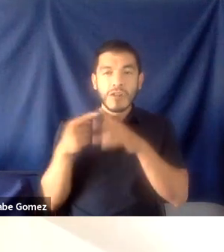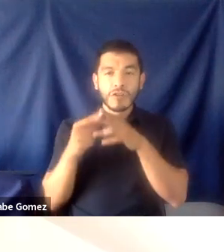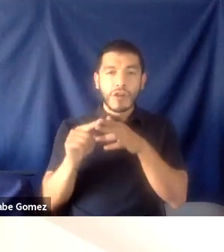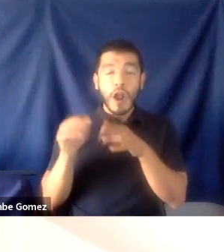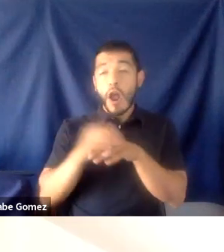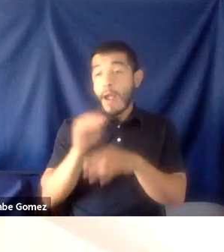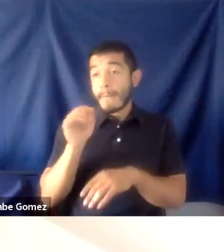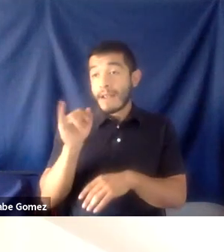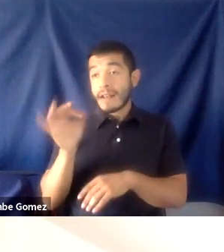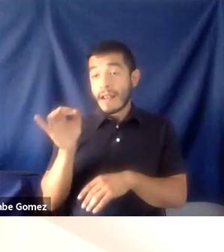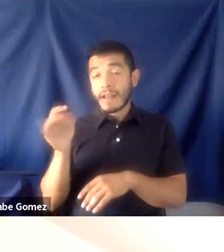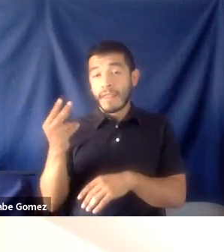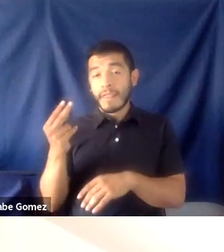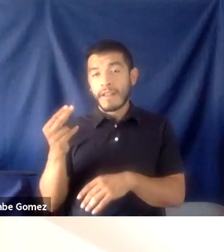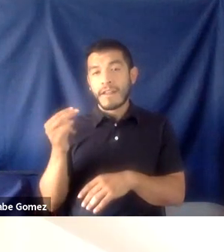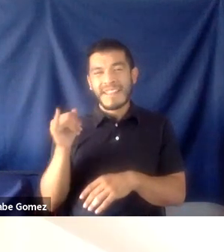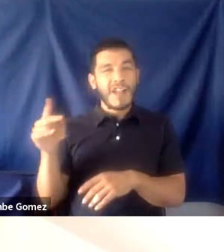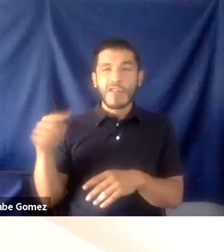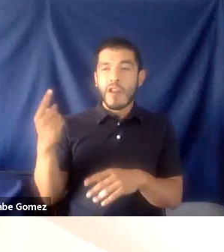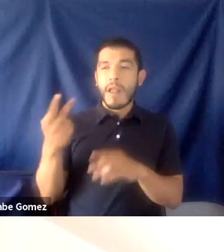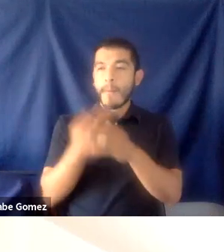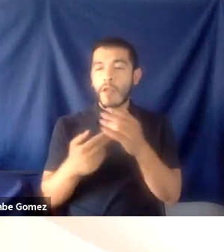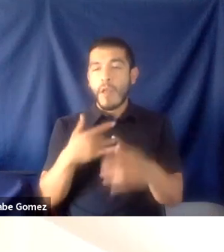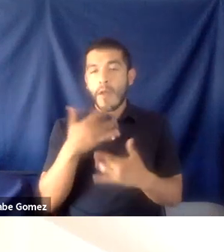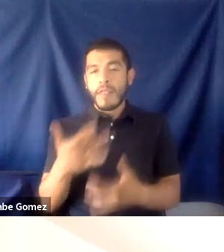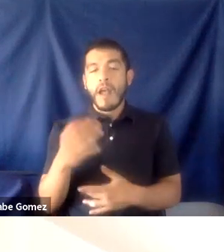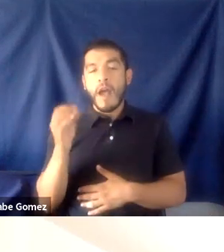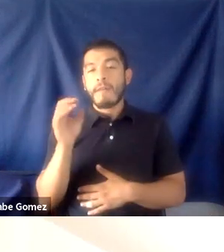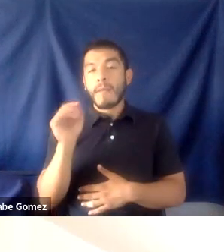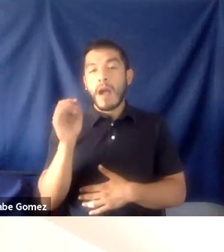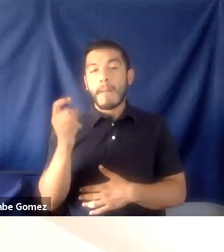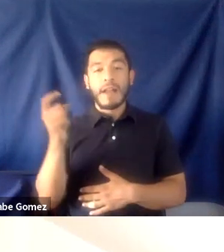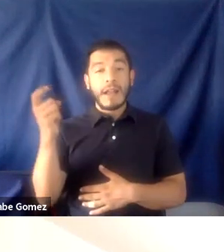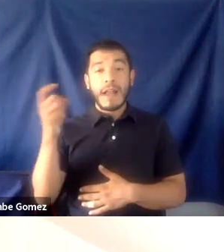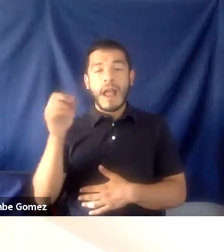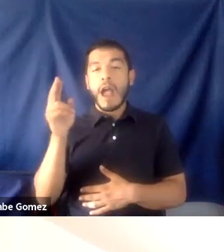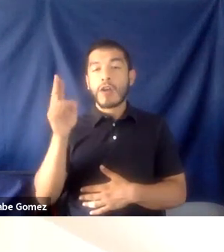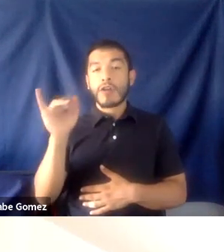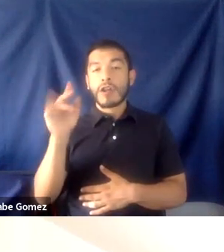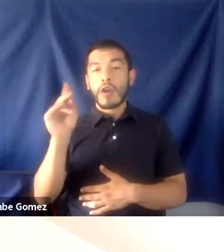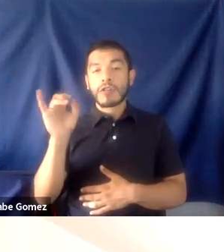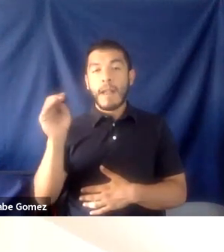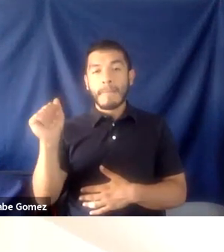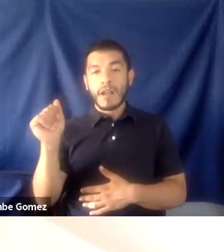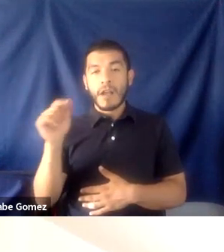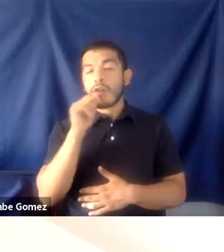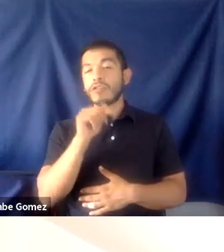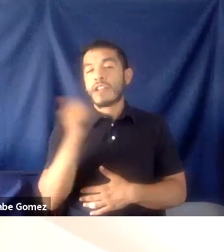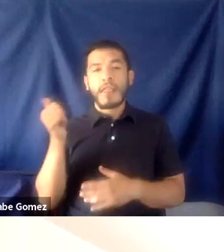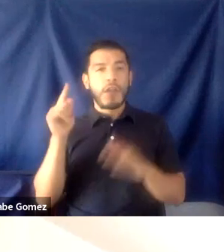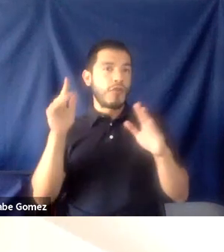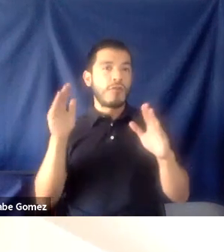started on May 19th, which is the joint birthday of Malcolm X and Yuri Kochiyama, another incredible Japanese American